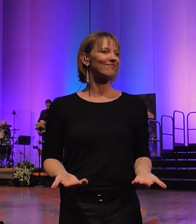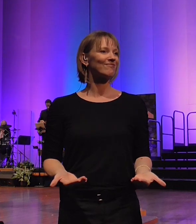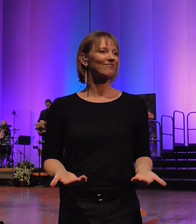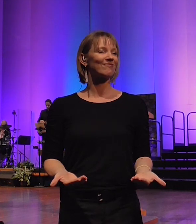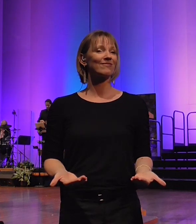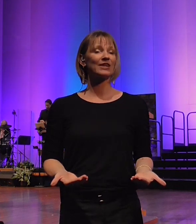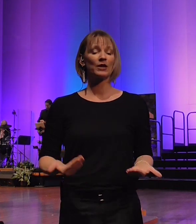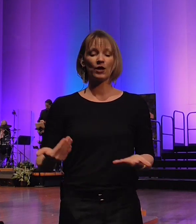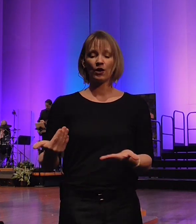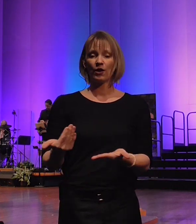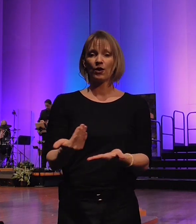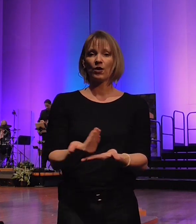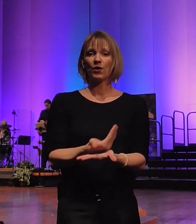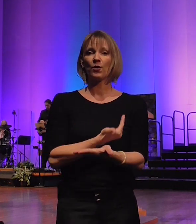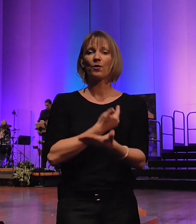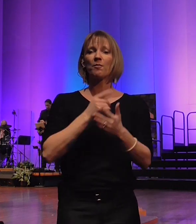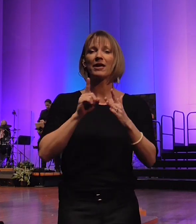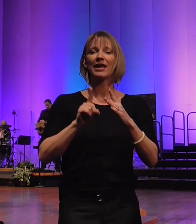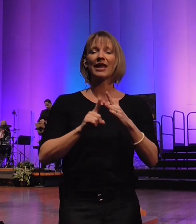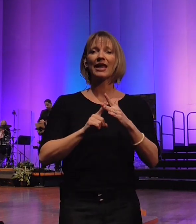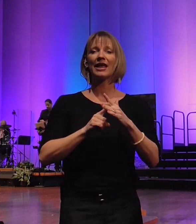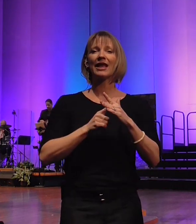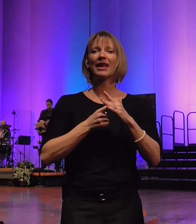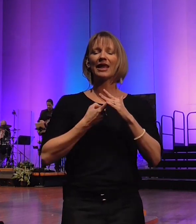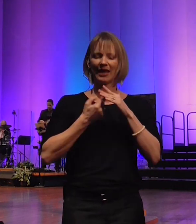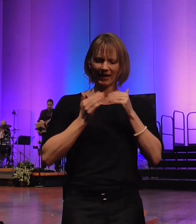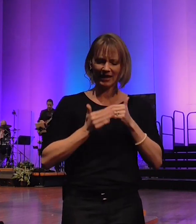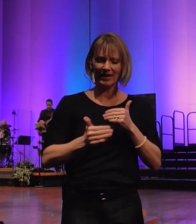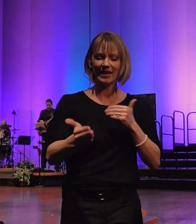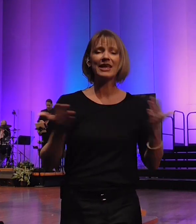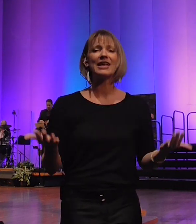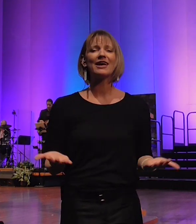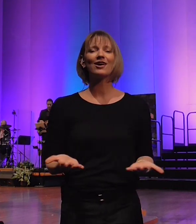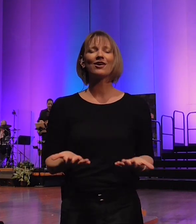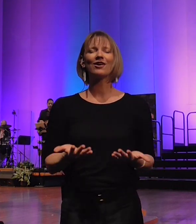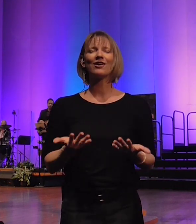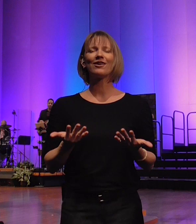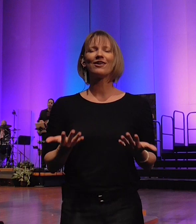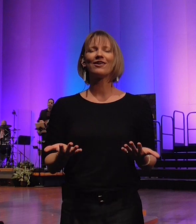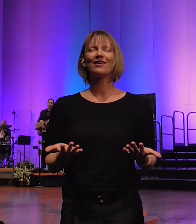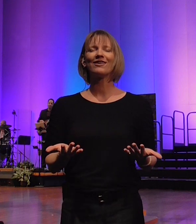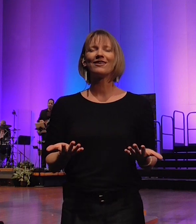to a new beginning, here,